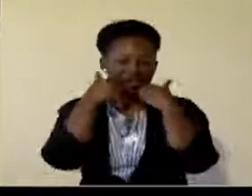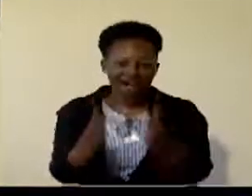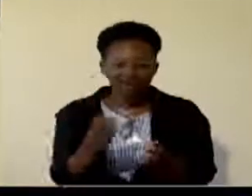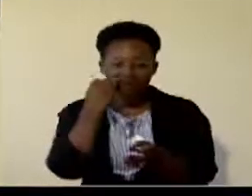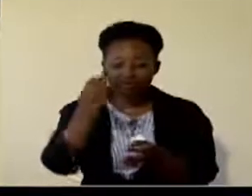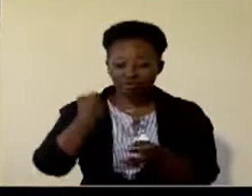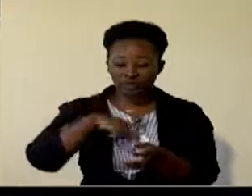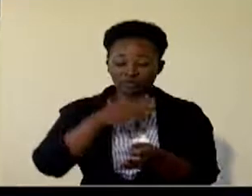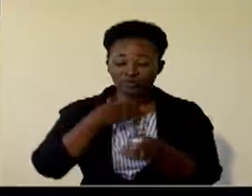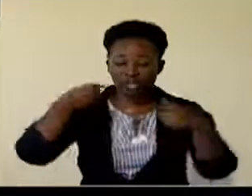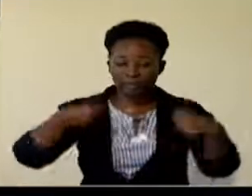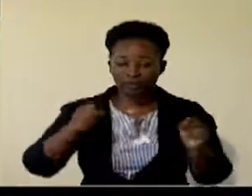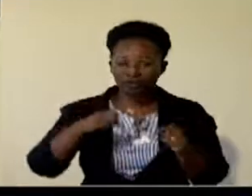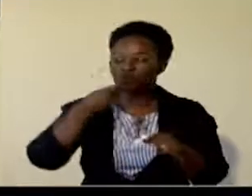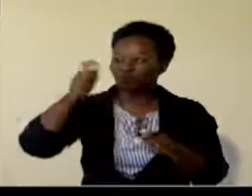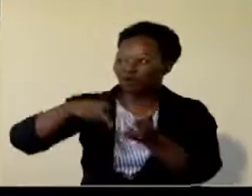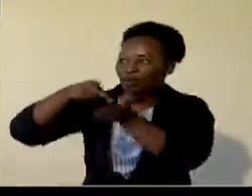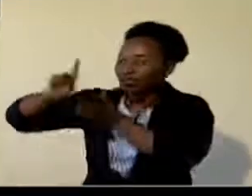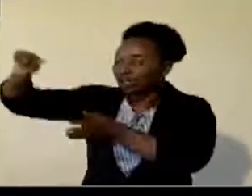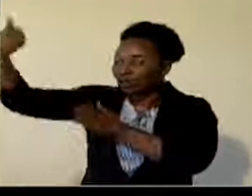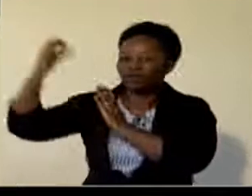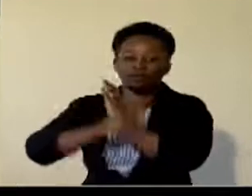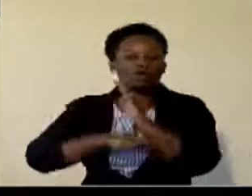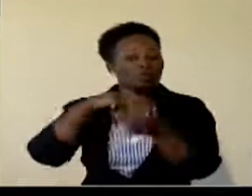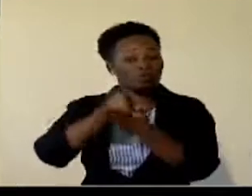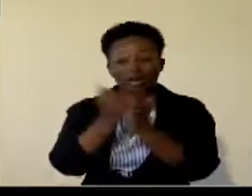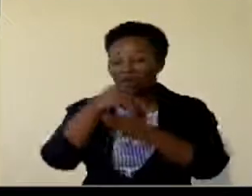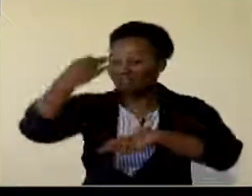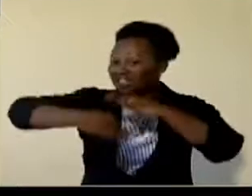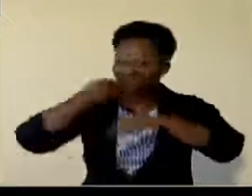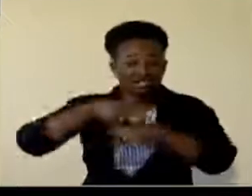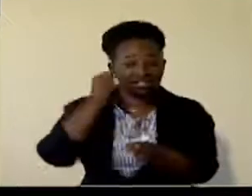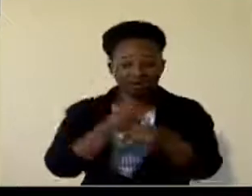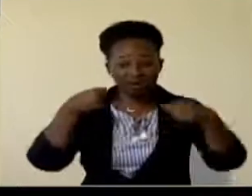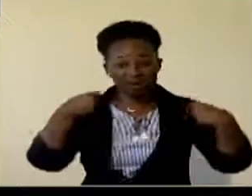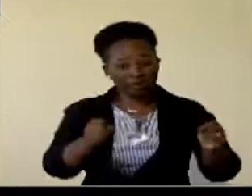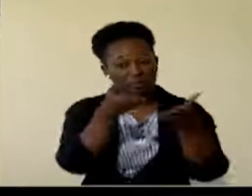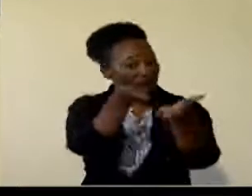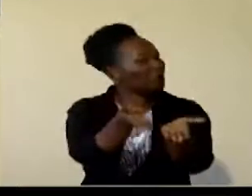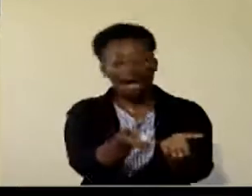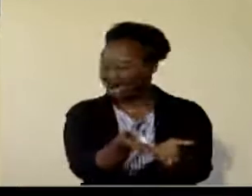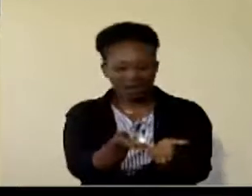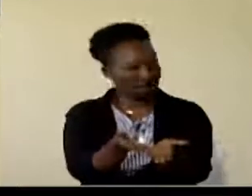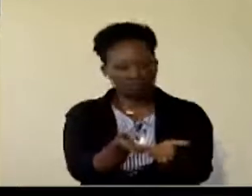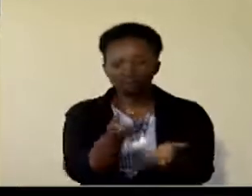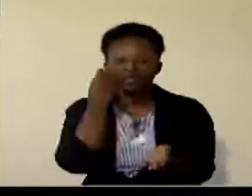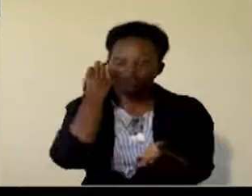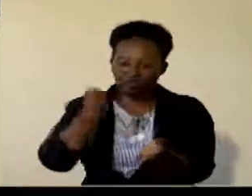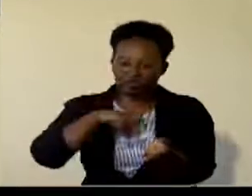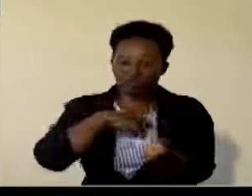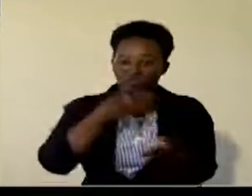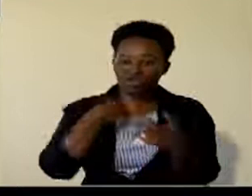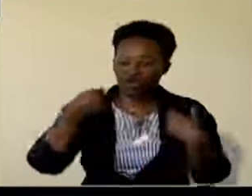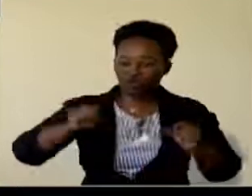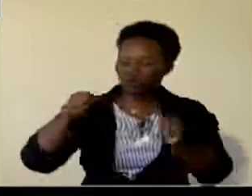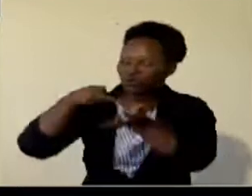motorcycles, we buy them from other countries because we don't have industries that produce motorcycles. If we need them, we shall buy them